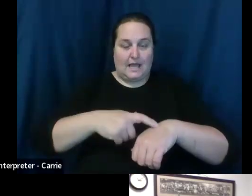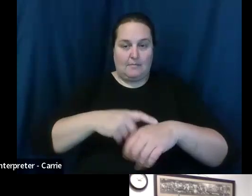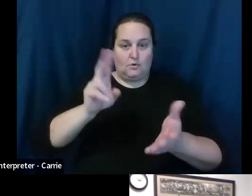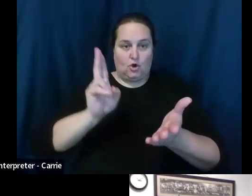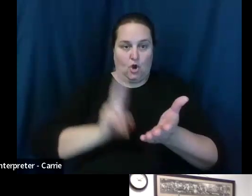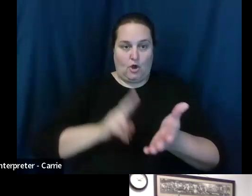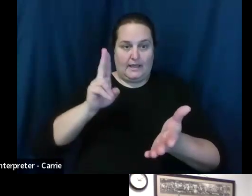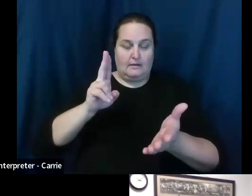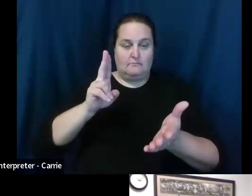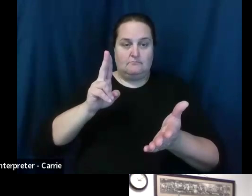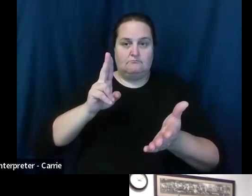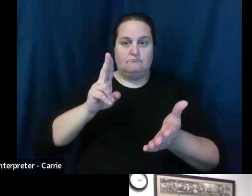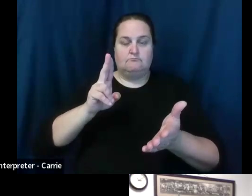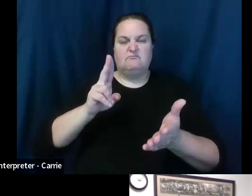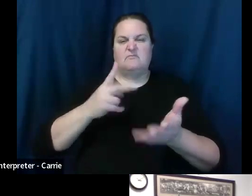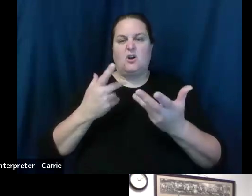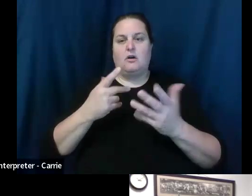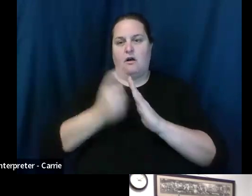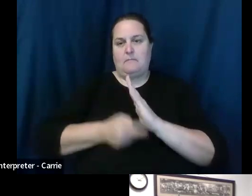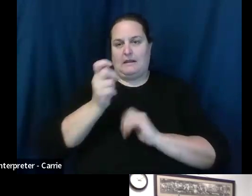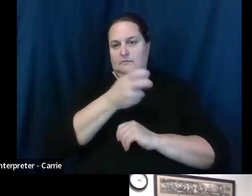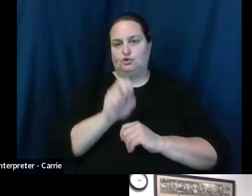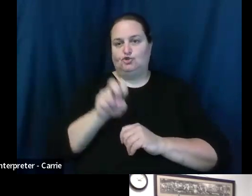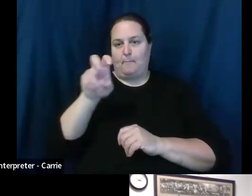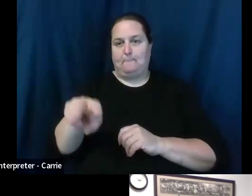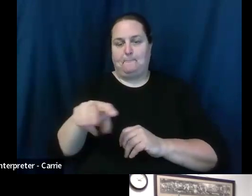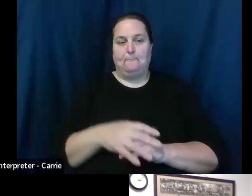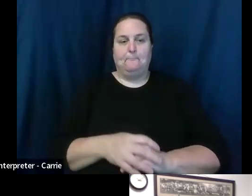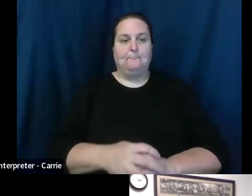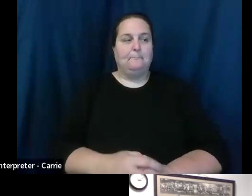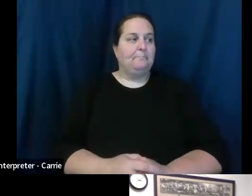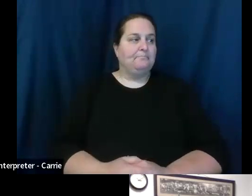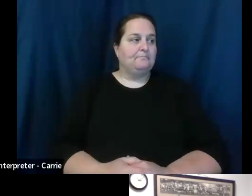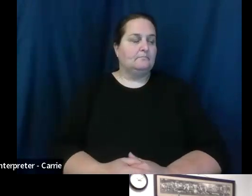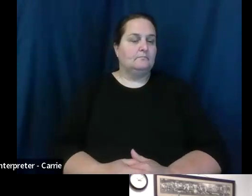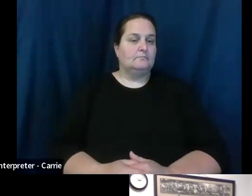then the next time you go in, it will put you right back at that page. being able to get to